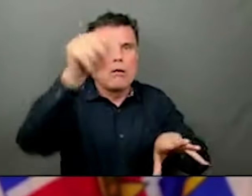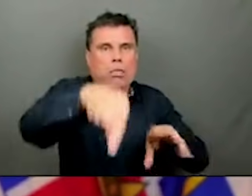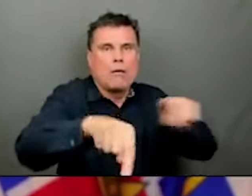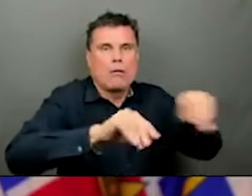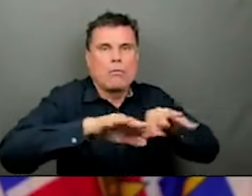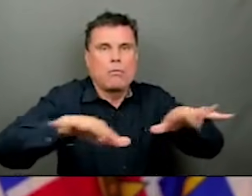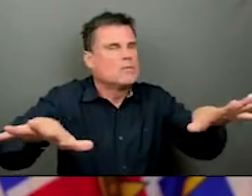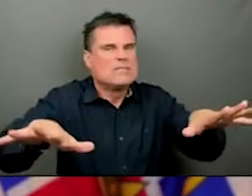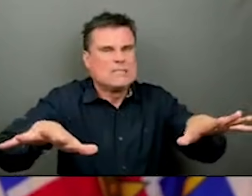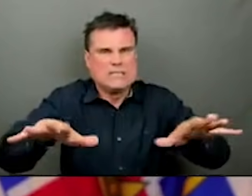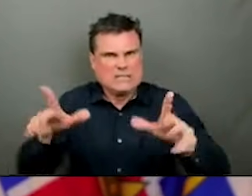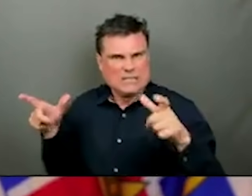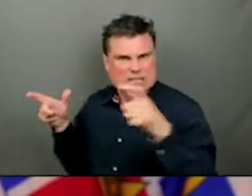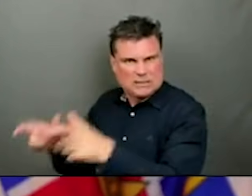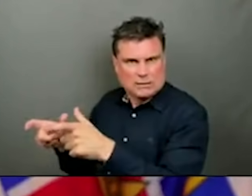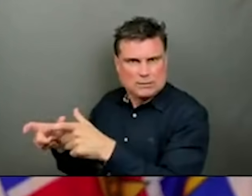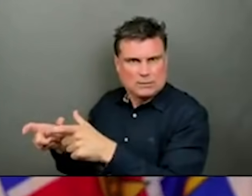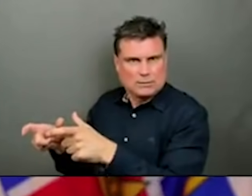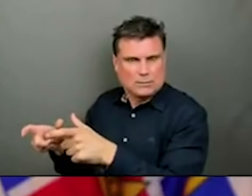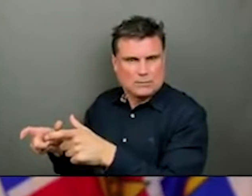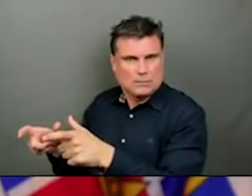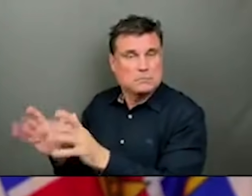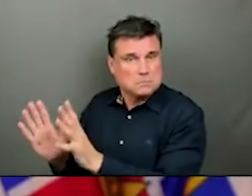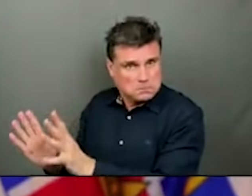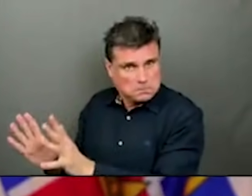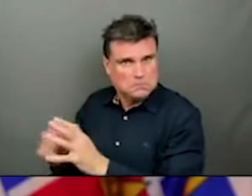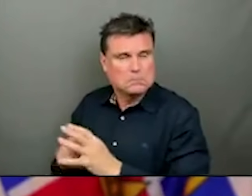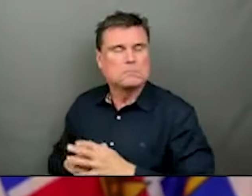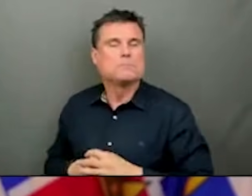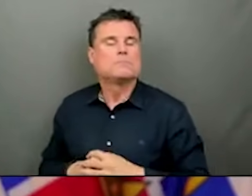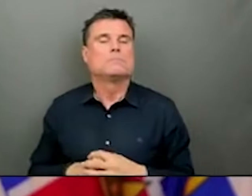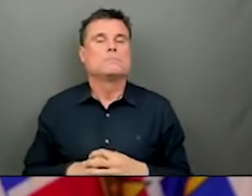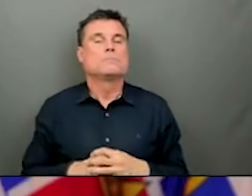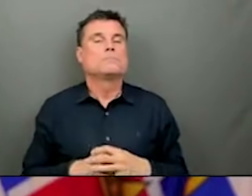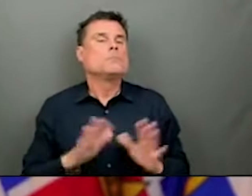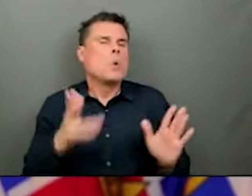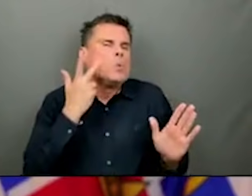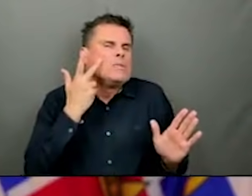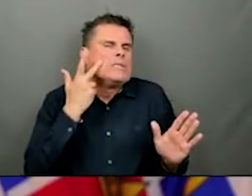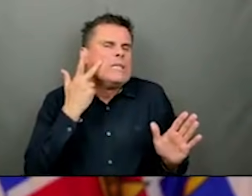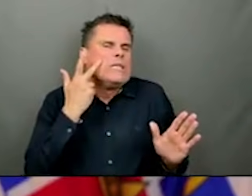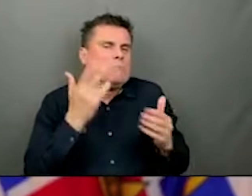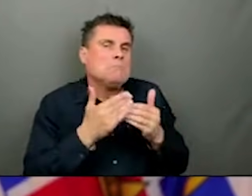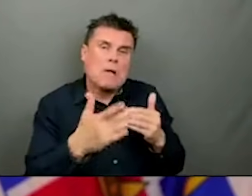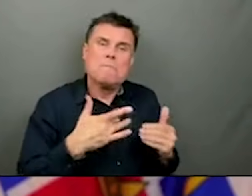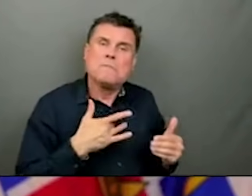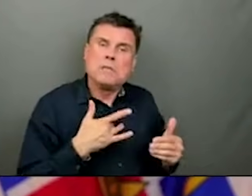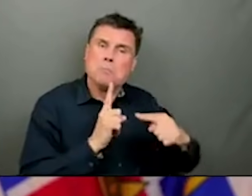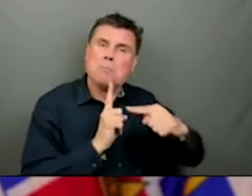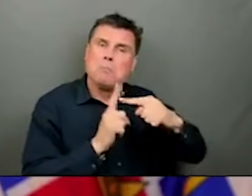summer. Next question, Susan Lazarek, Vancouver Sun.